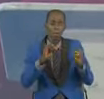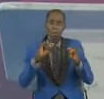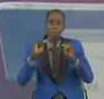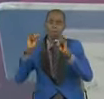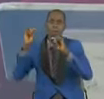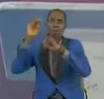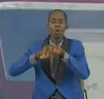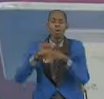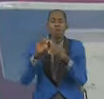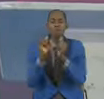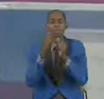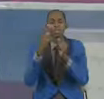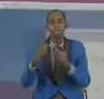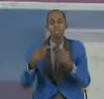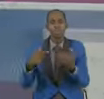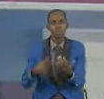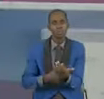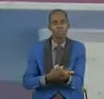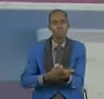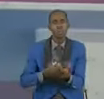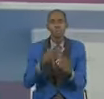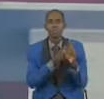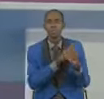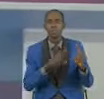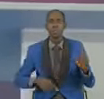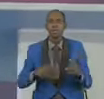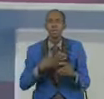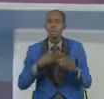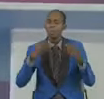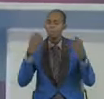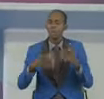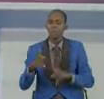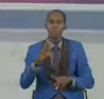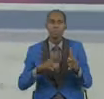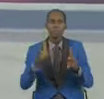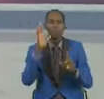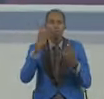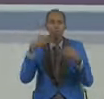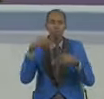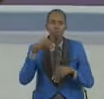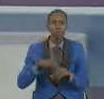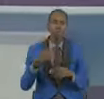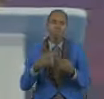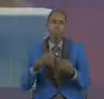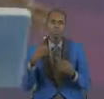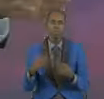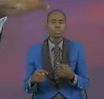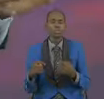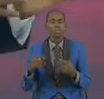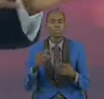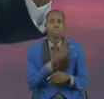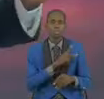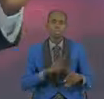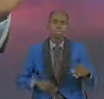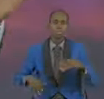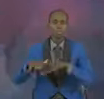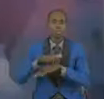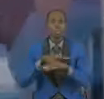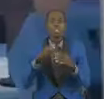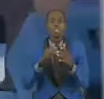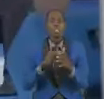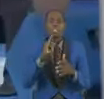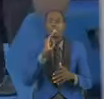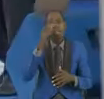the Lord. And many people were coming into the kingdom. It is because the